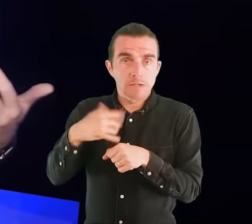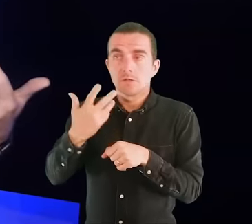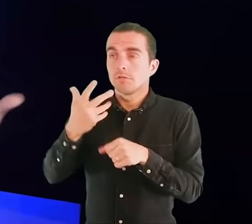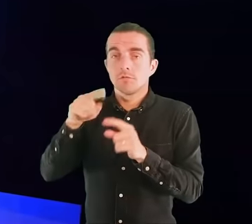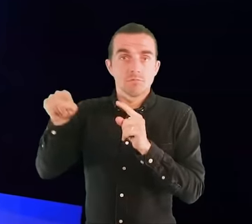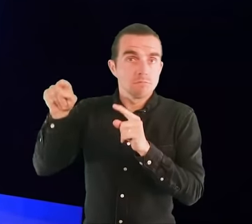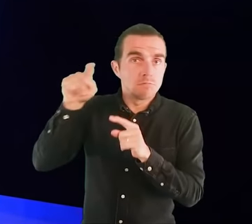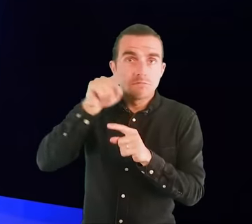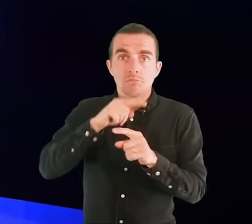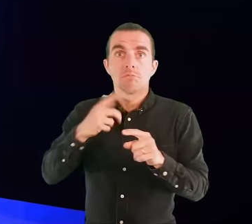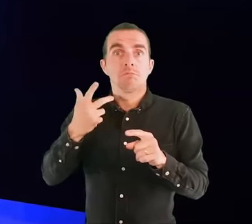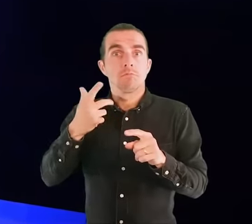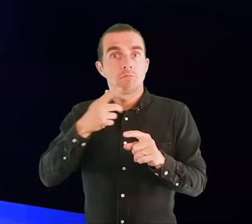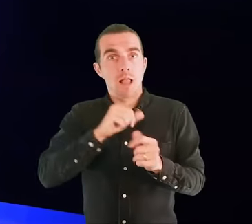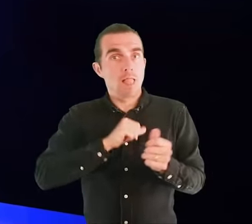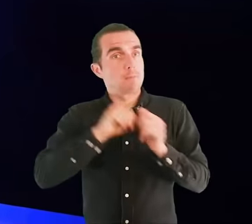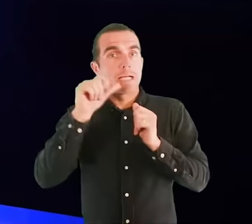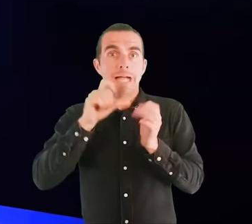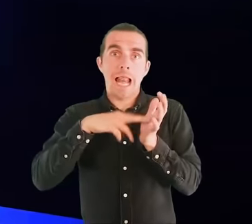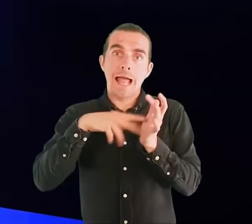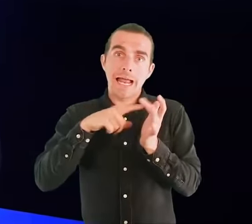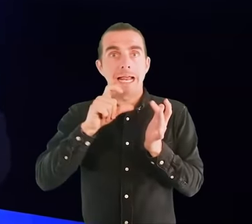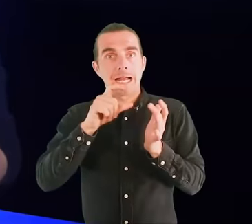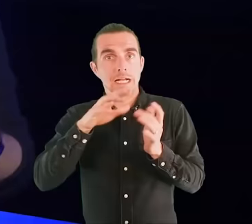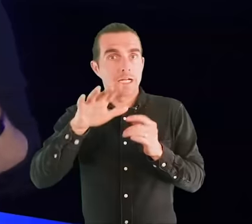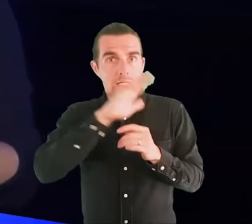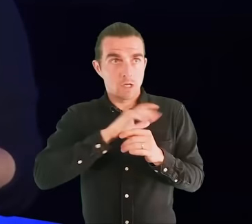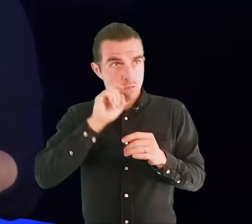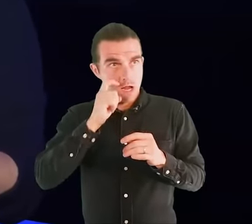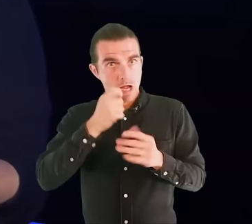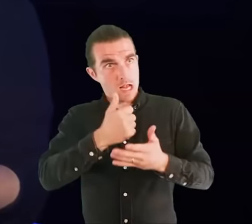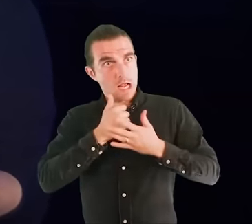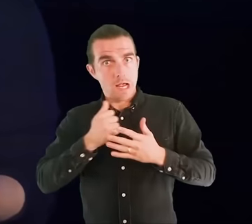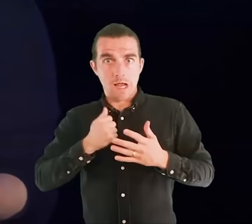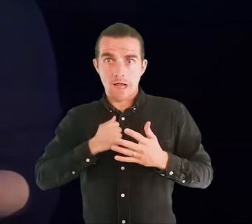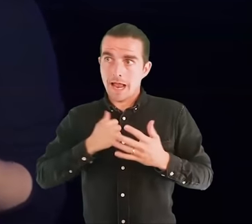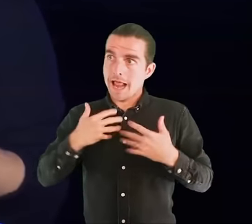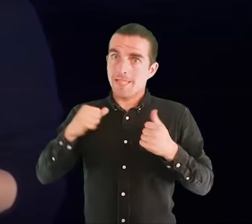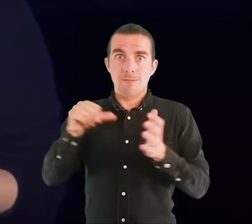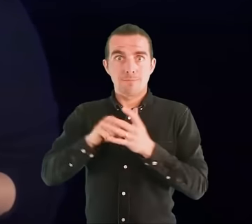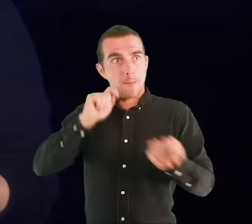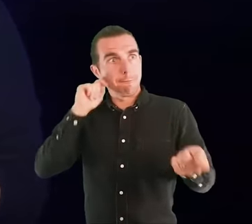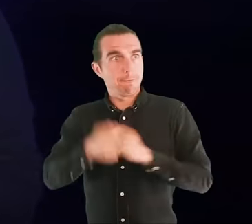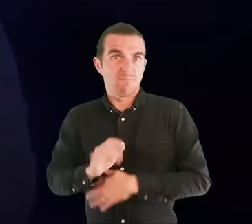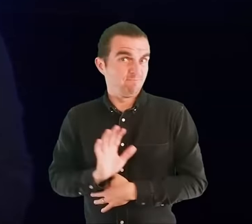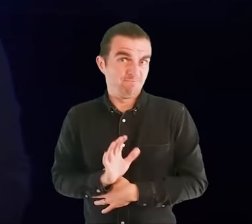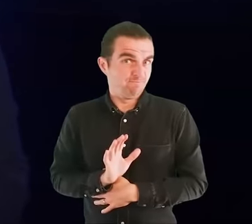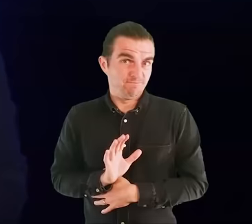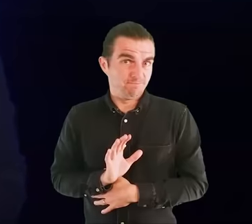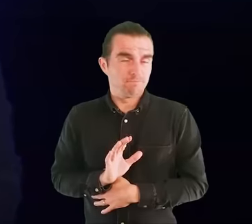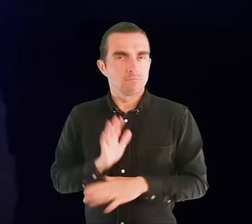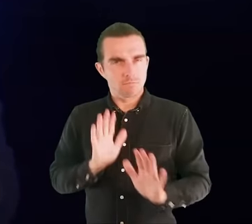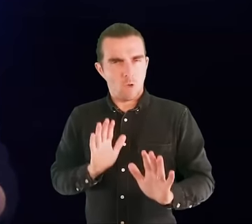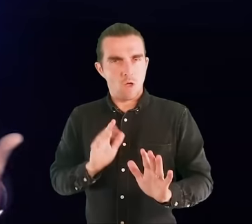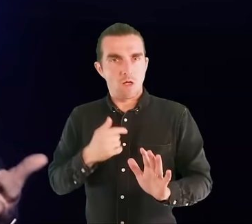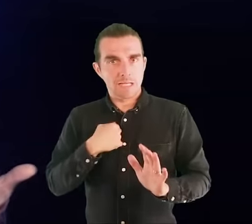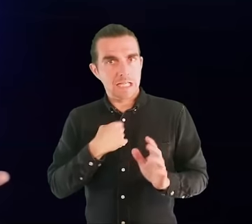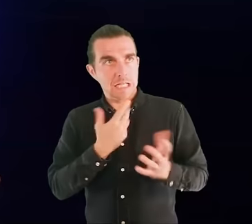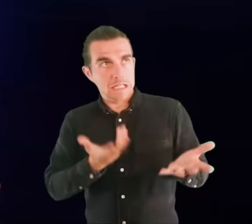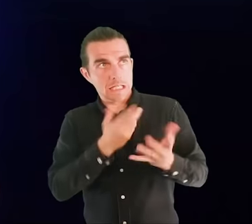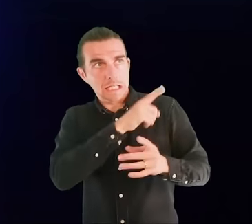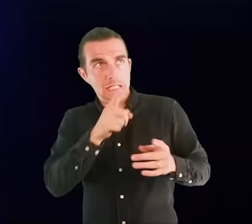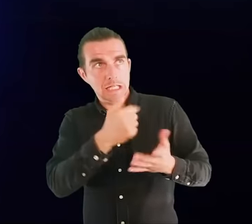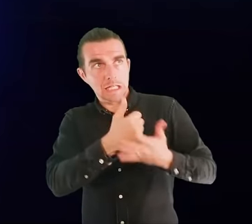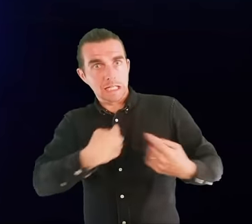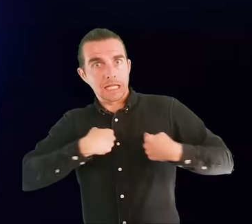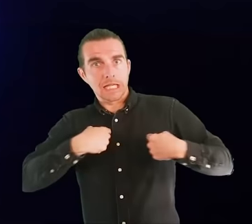not solve your own health problems. It's time to take back responsibility for your own health and the health of our